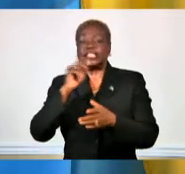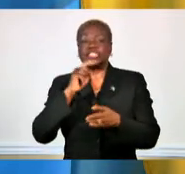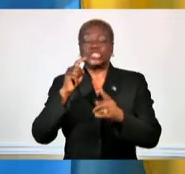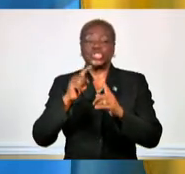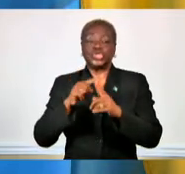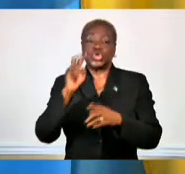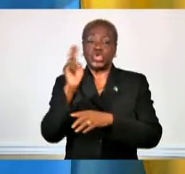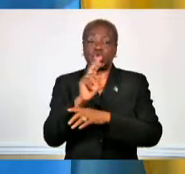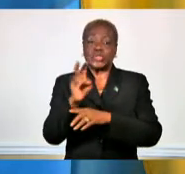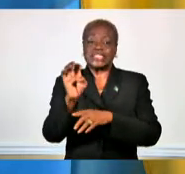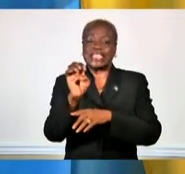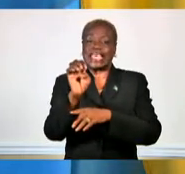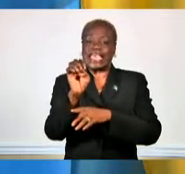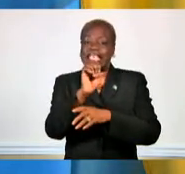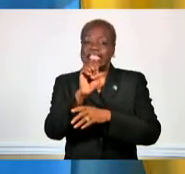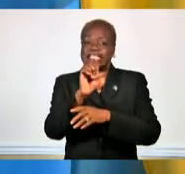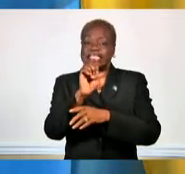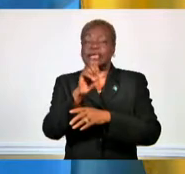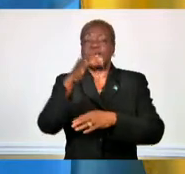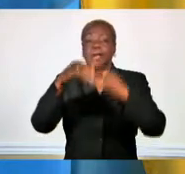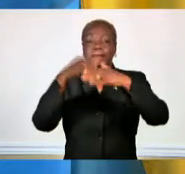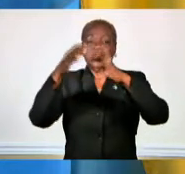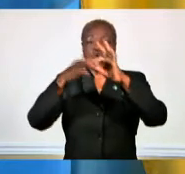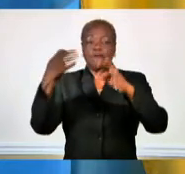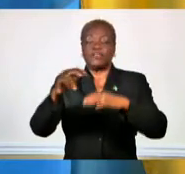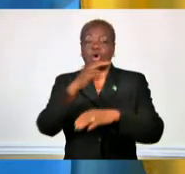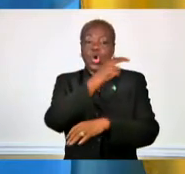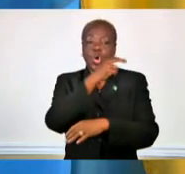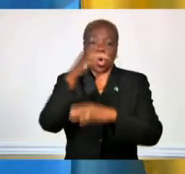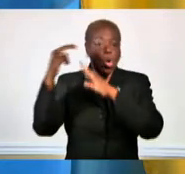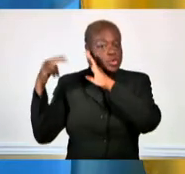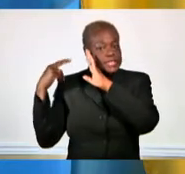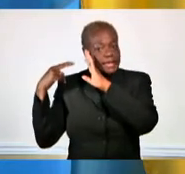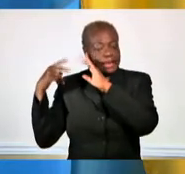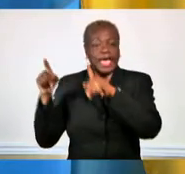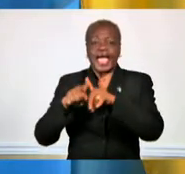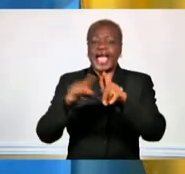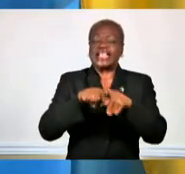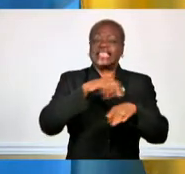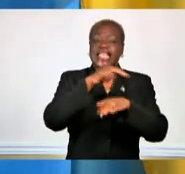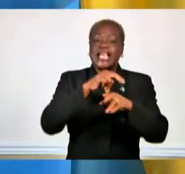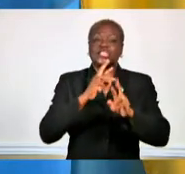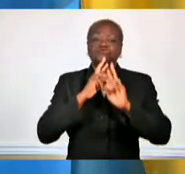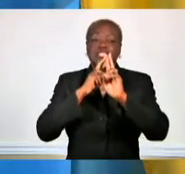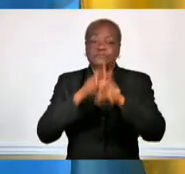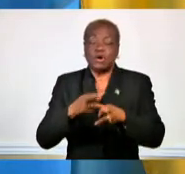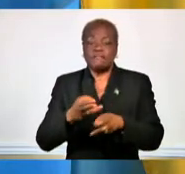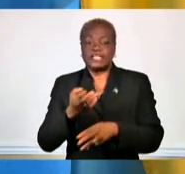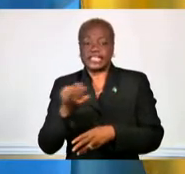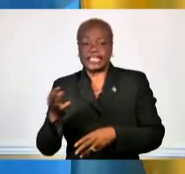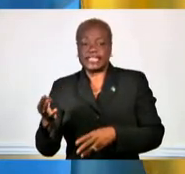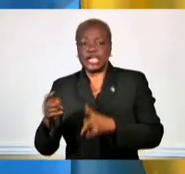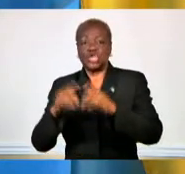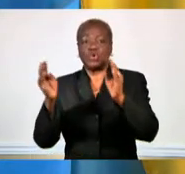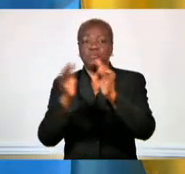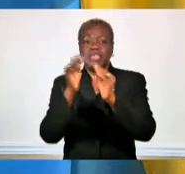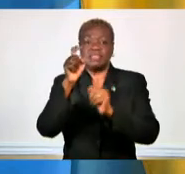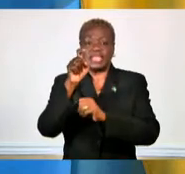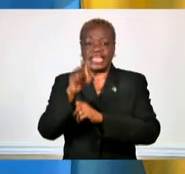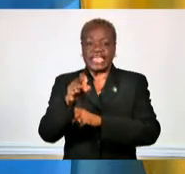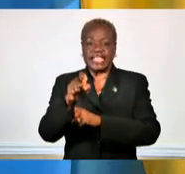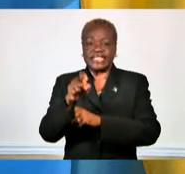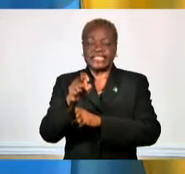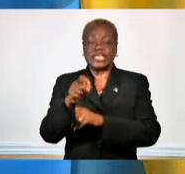East Building of the hotel as a national response facility to meet the needs